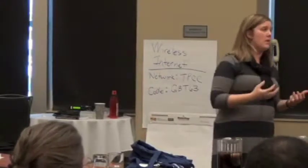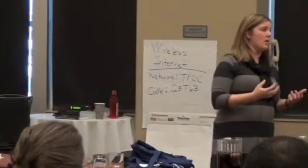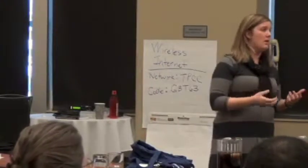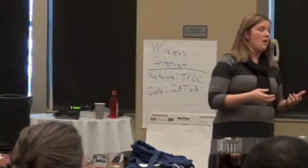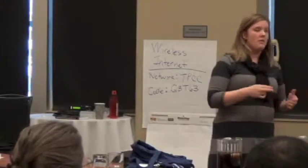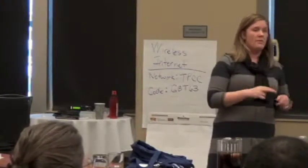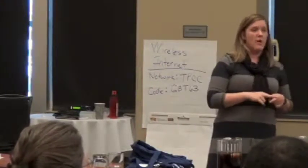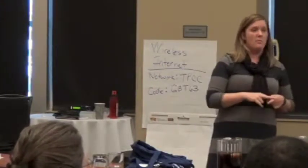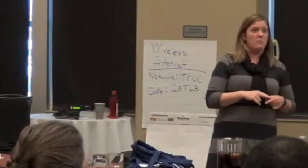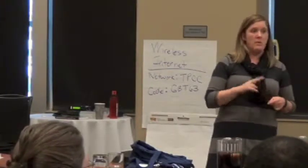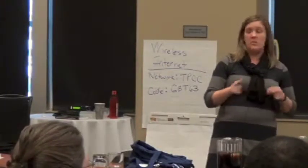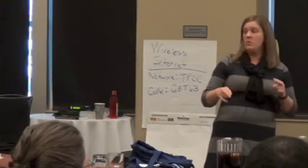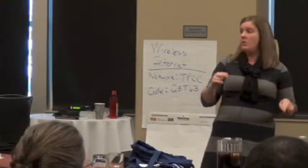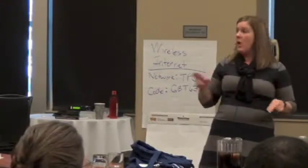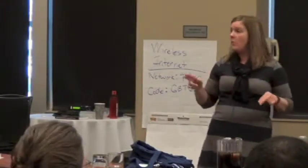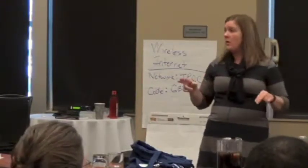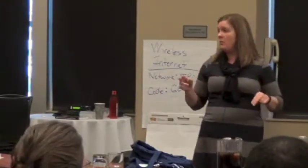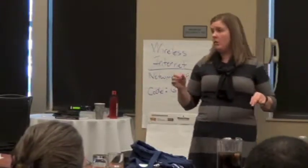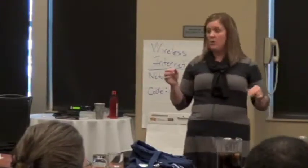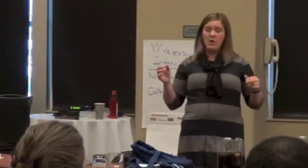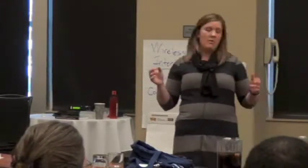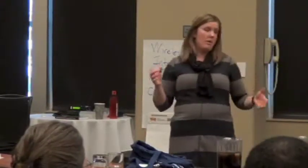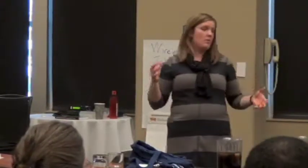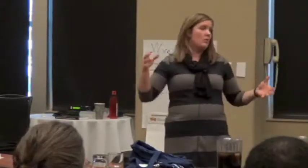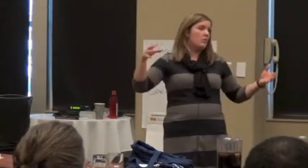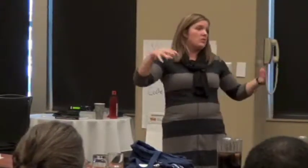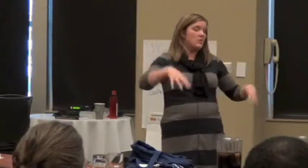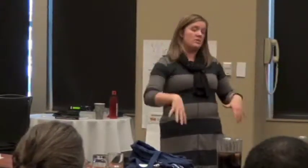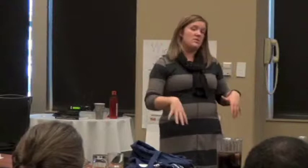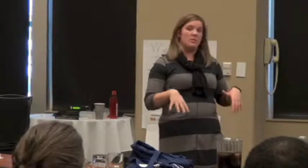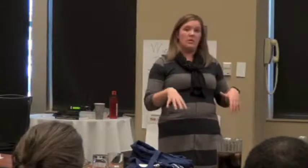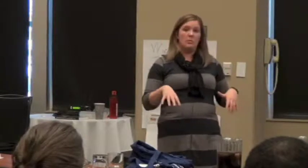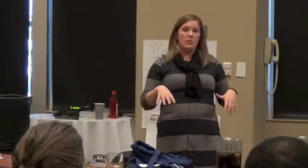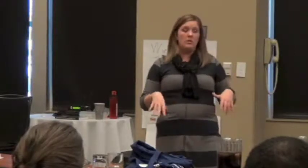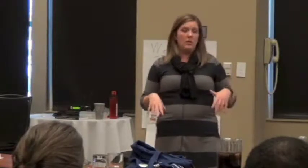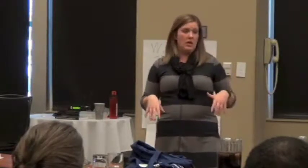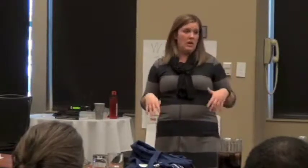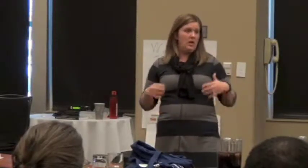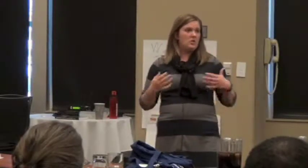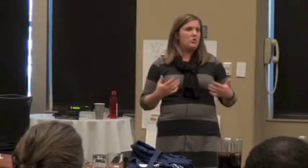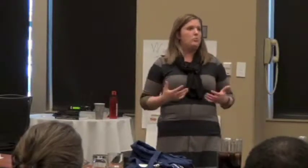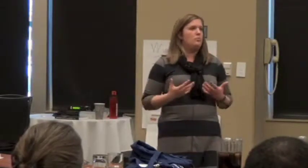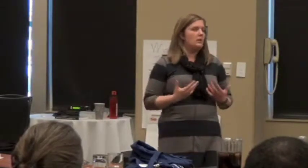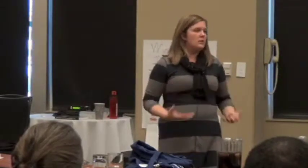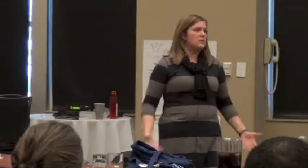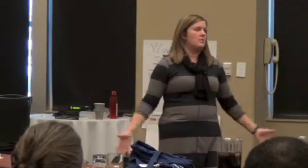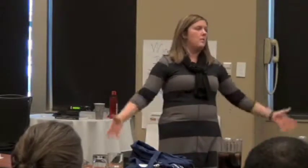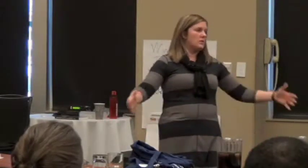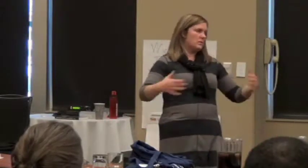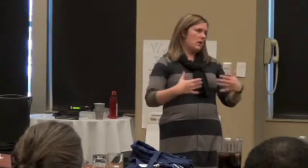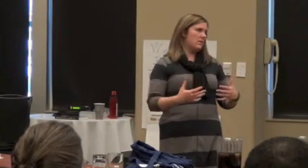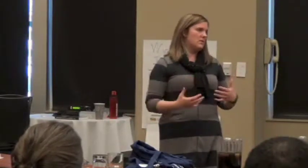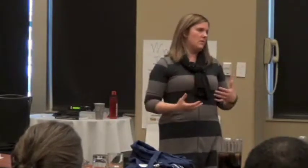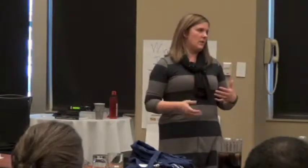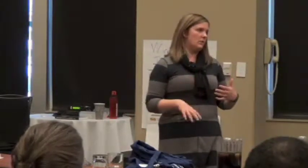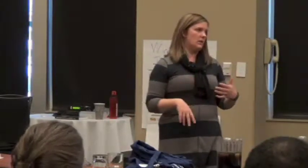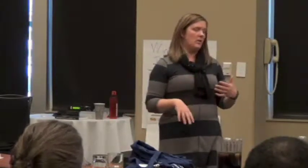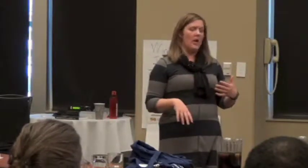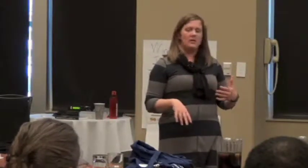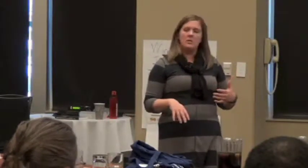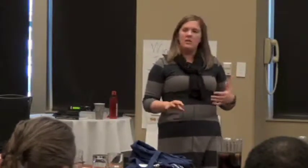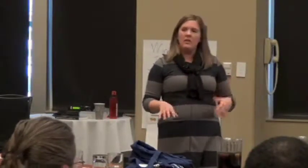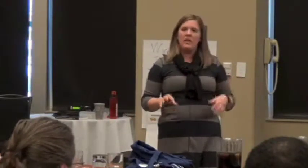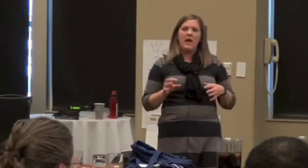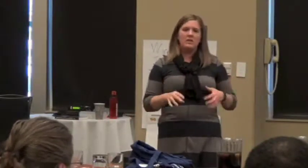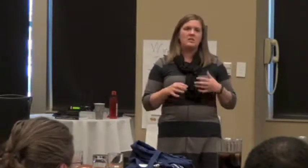supports in from people who know people, from resources in the community, to build supports around this family.